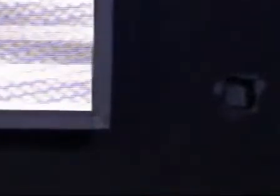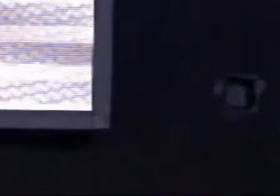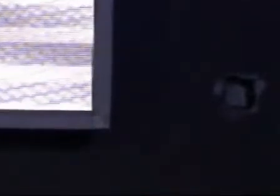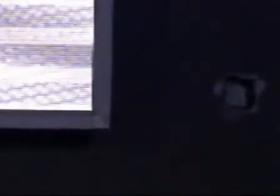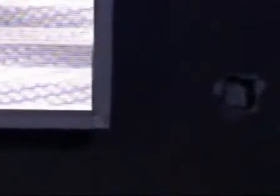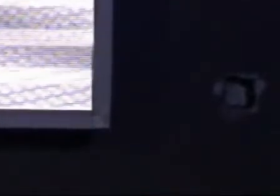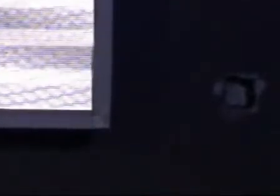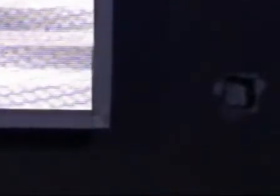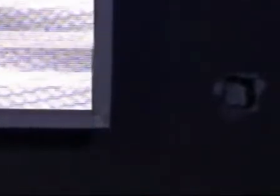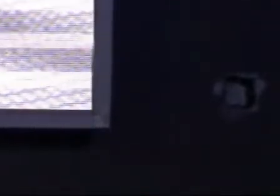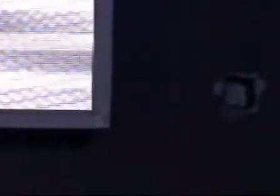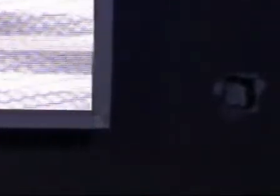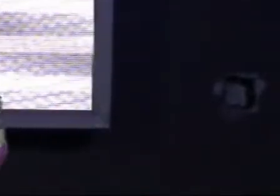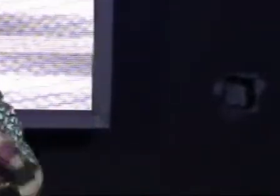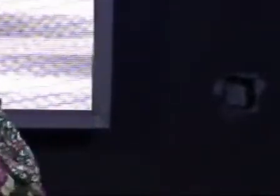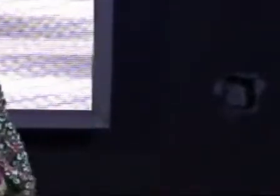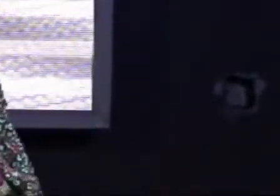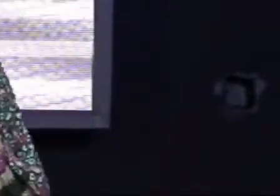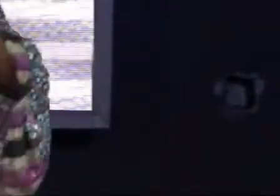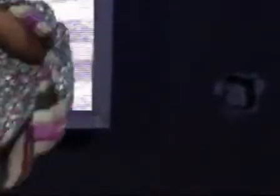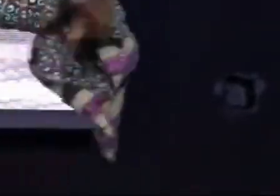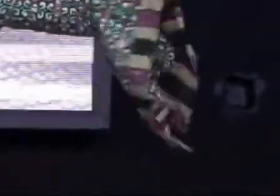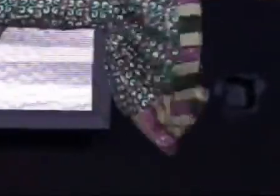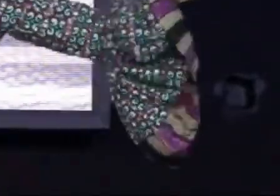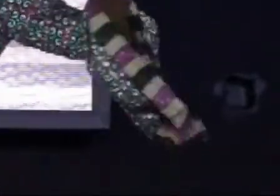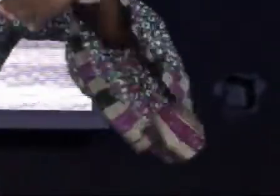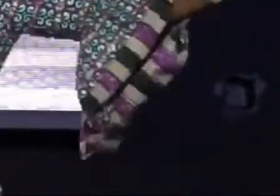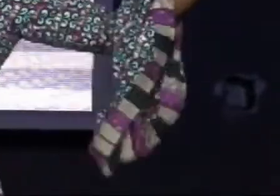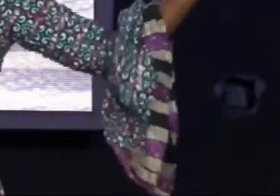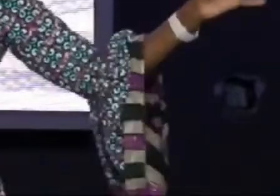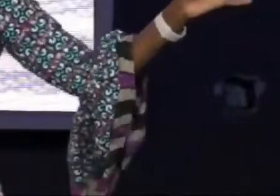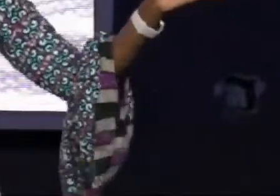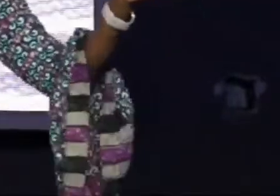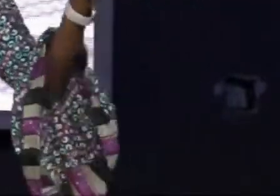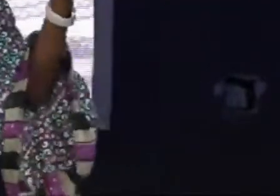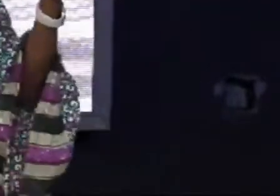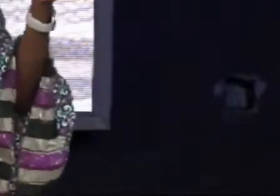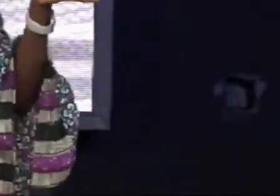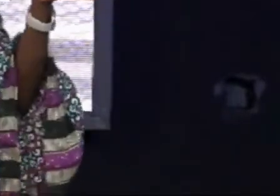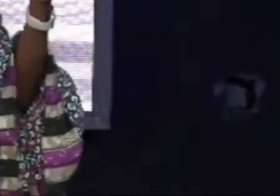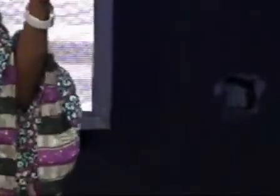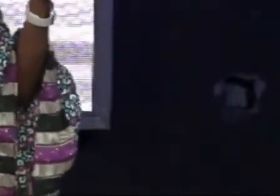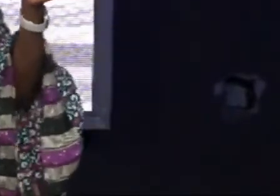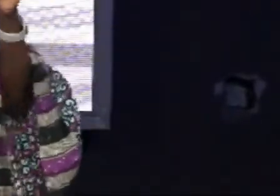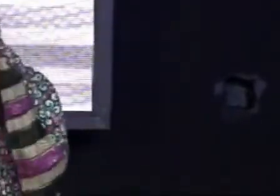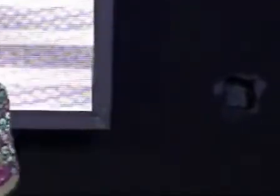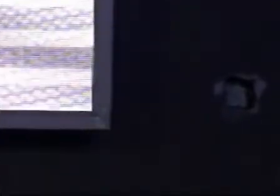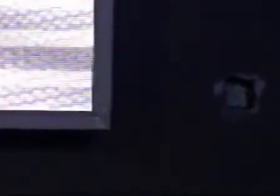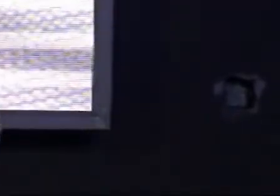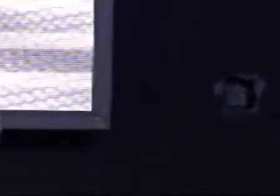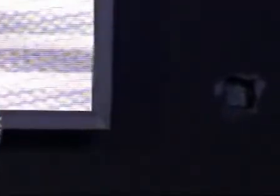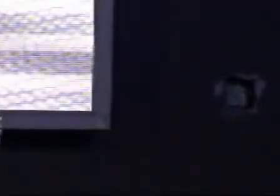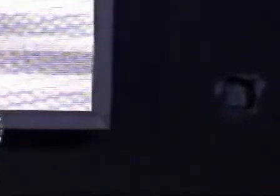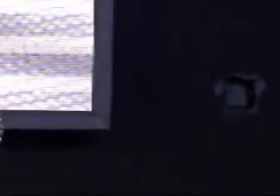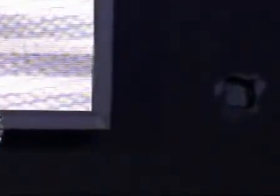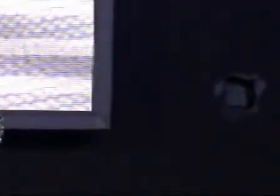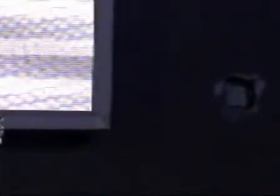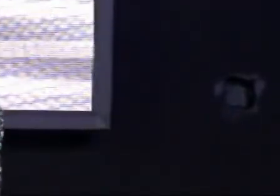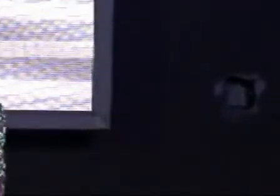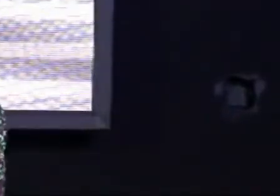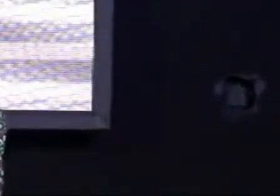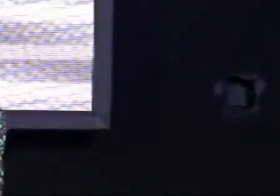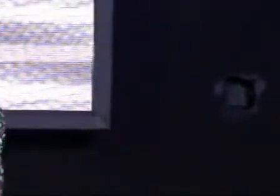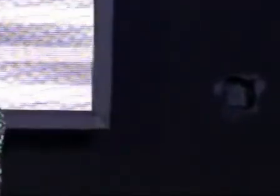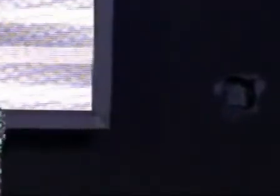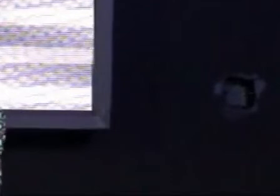into medical school or even social science, then, oh, just go to College of Art. But some of us were there